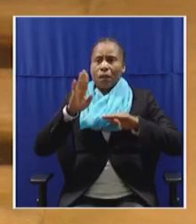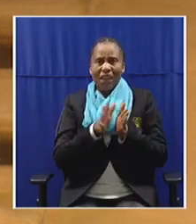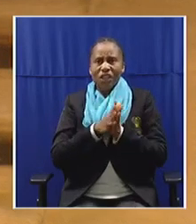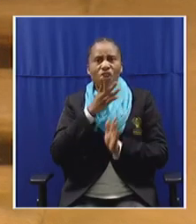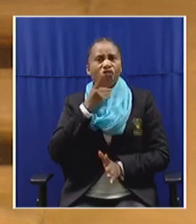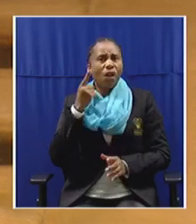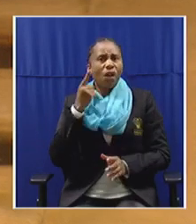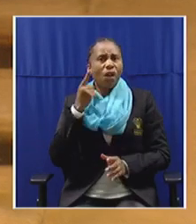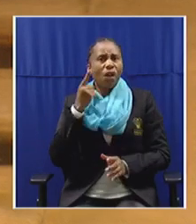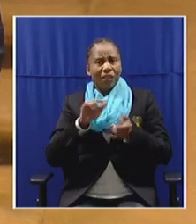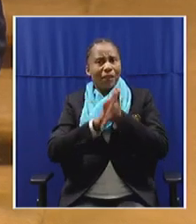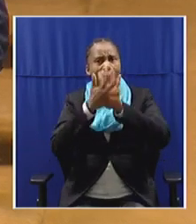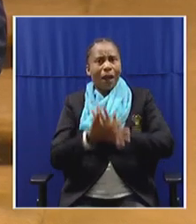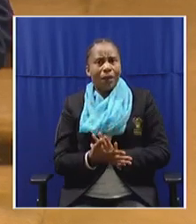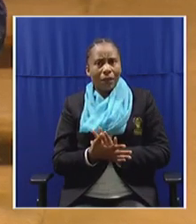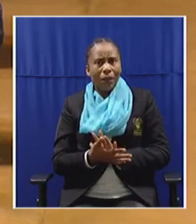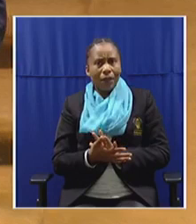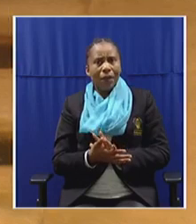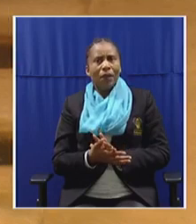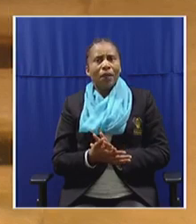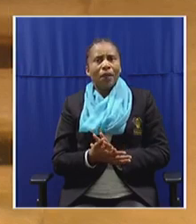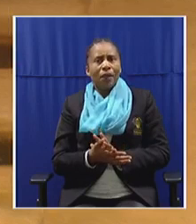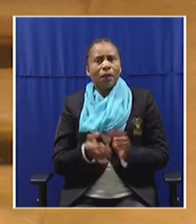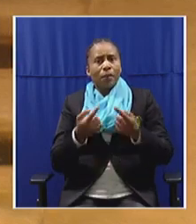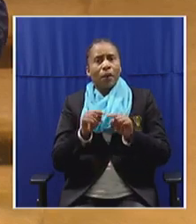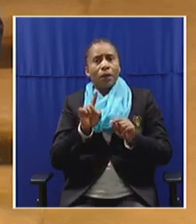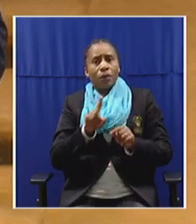as disaster. But because of the red tape